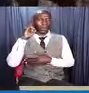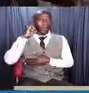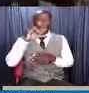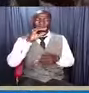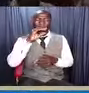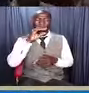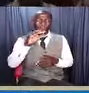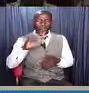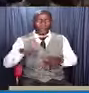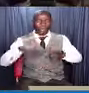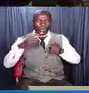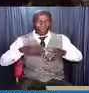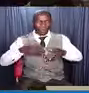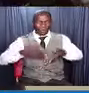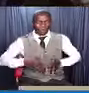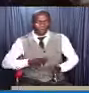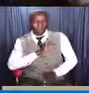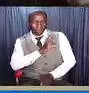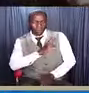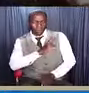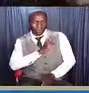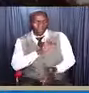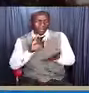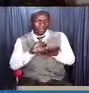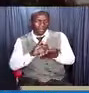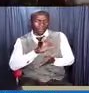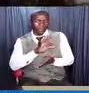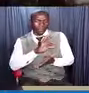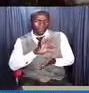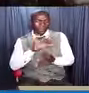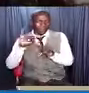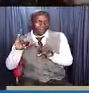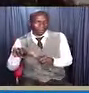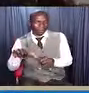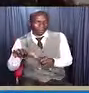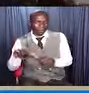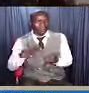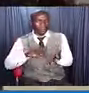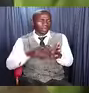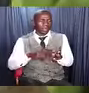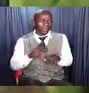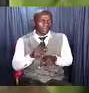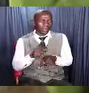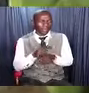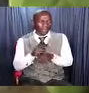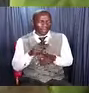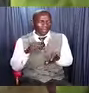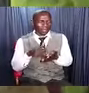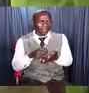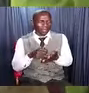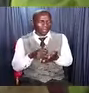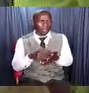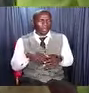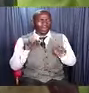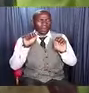I've commanded you matunda, to go and be fruitful. Na matunda yenu yakae. And the fruits to remain. Maana yake kutunza. Meaning abiding by